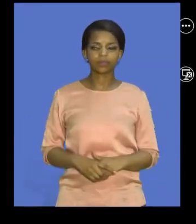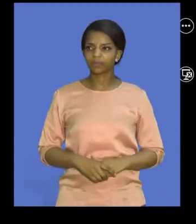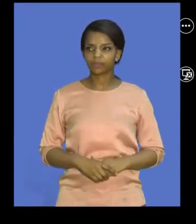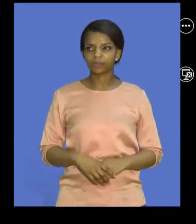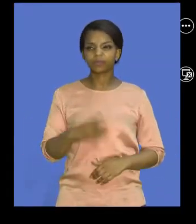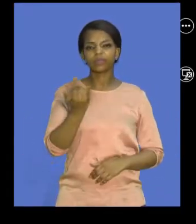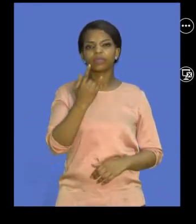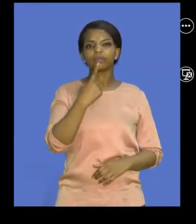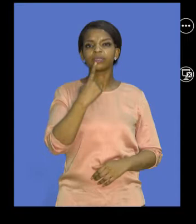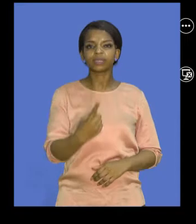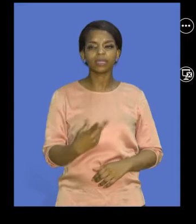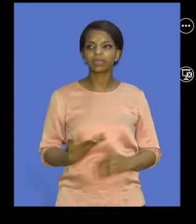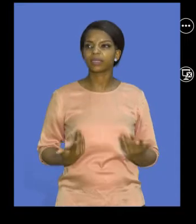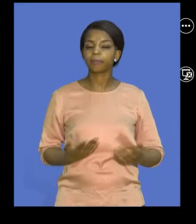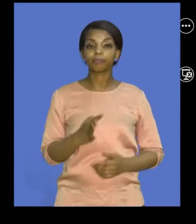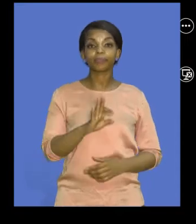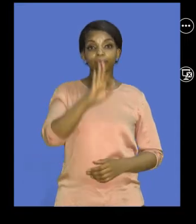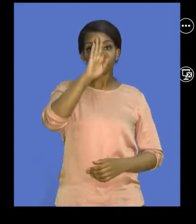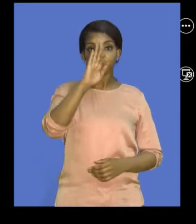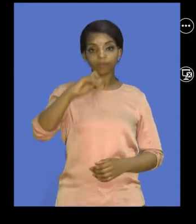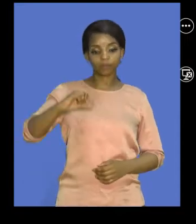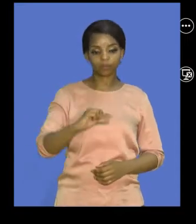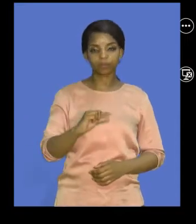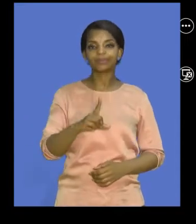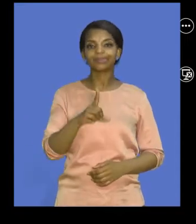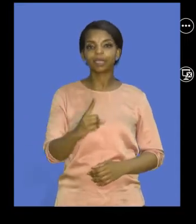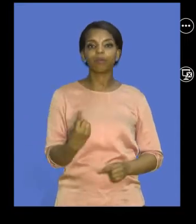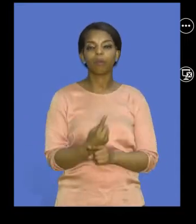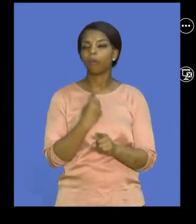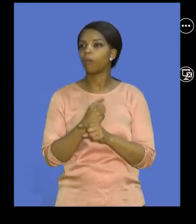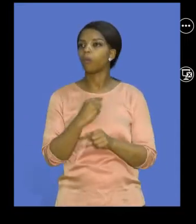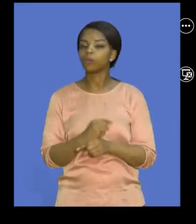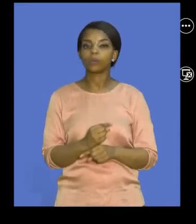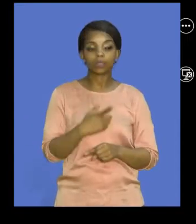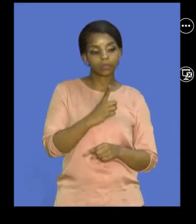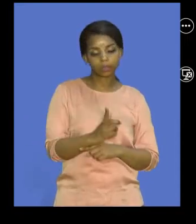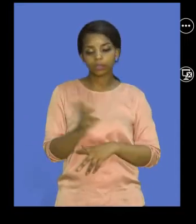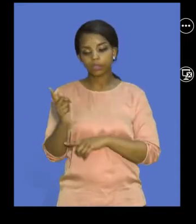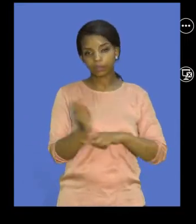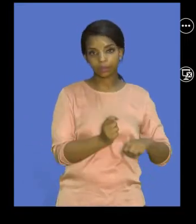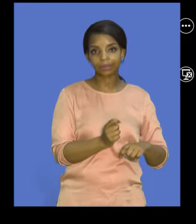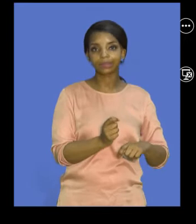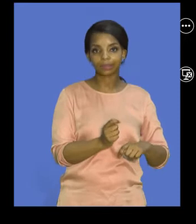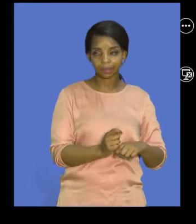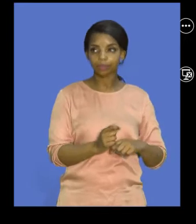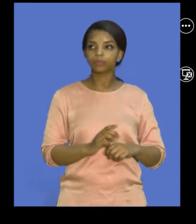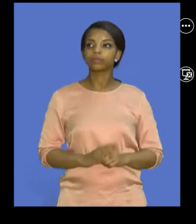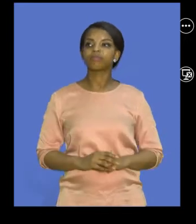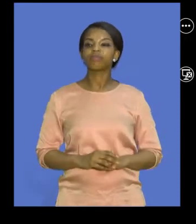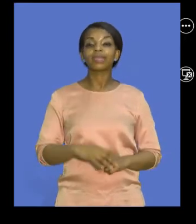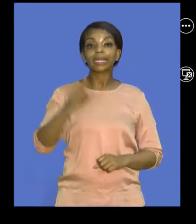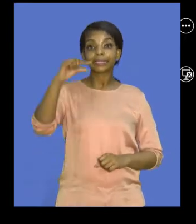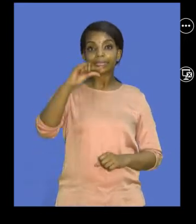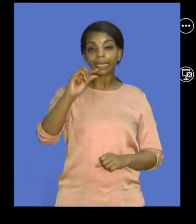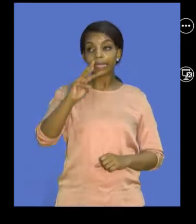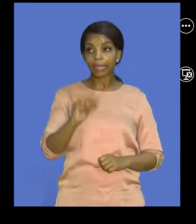gravity, okay, which is the always attraction, which is G m1 m2 over d squared,